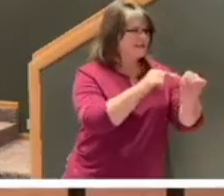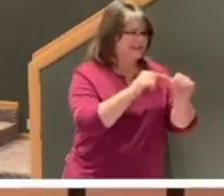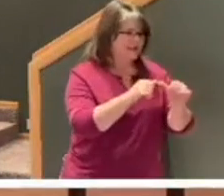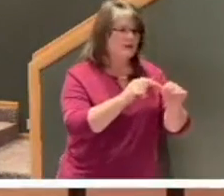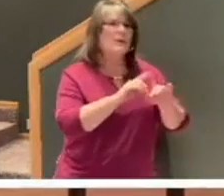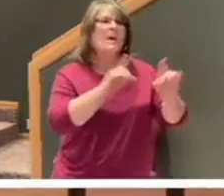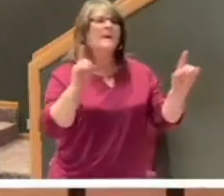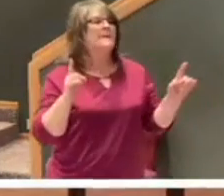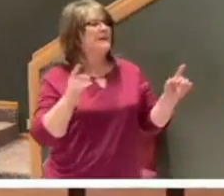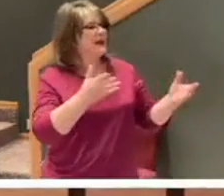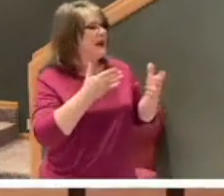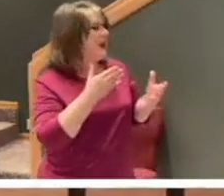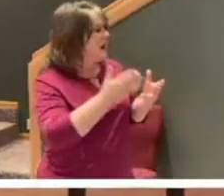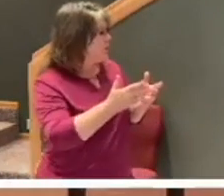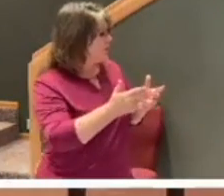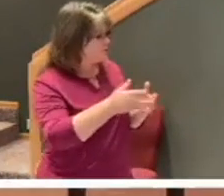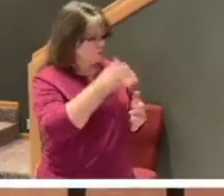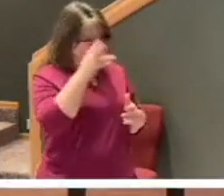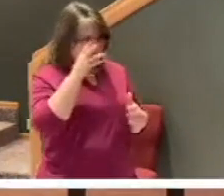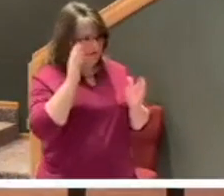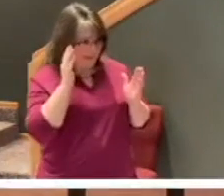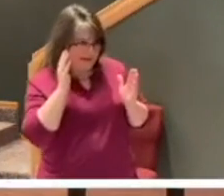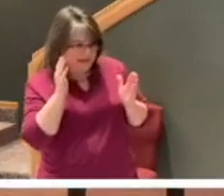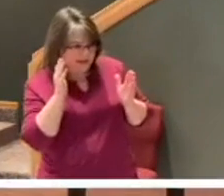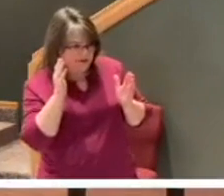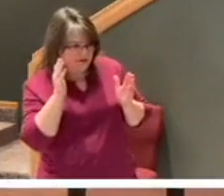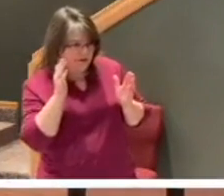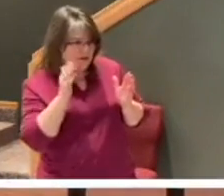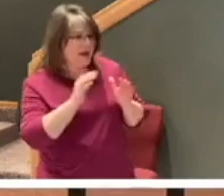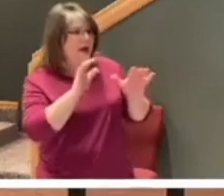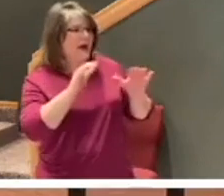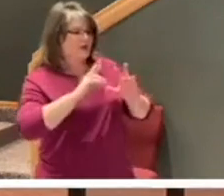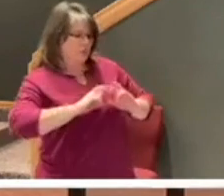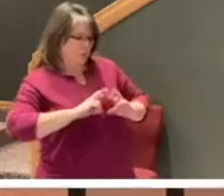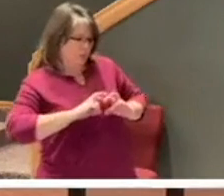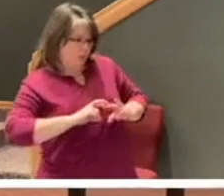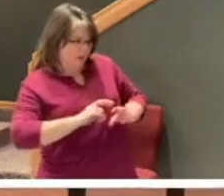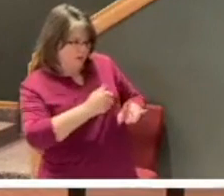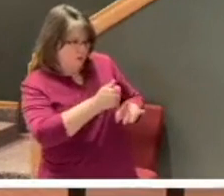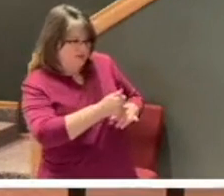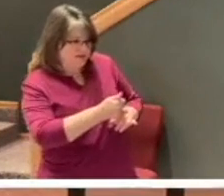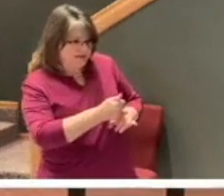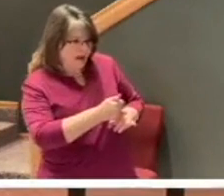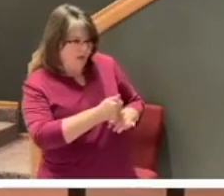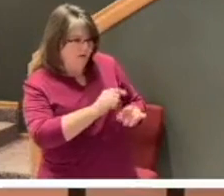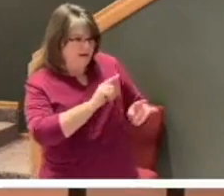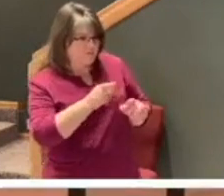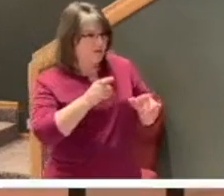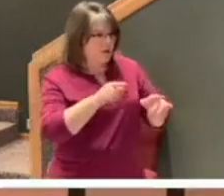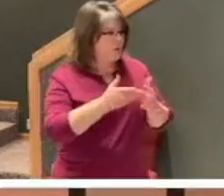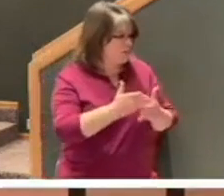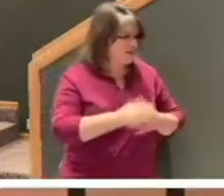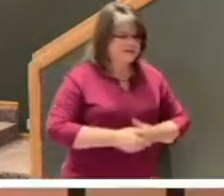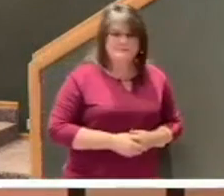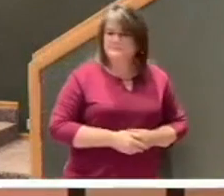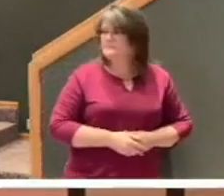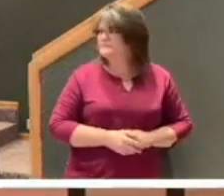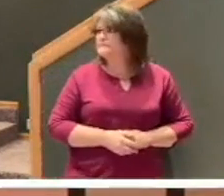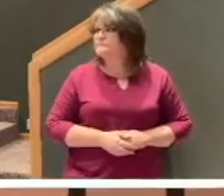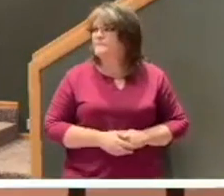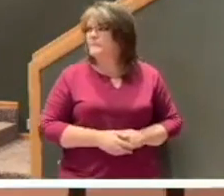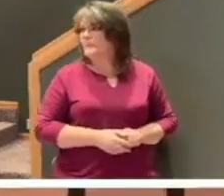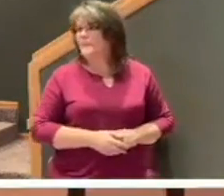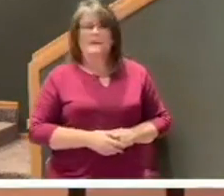But I want you to be listening and doing self-examination as we walk through this.